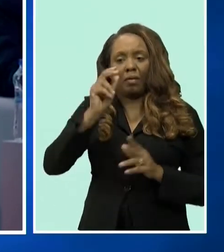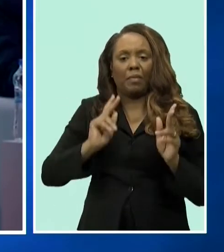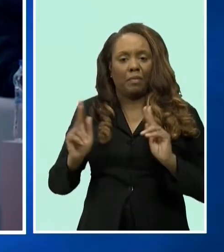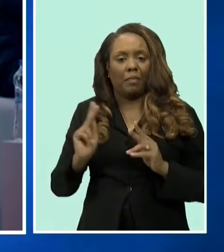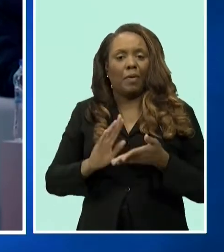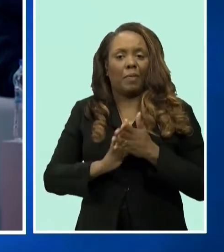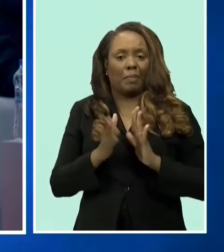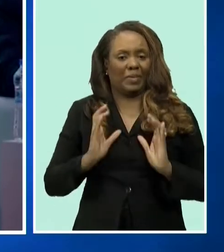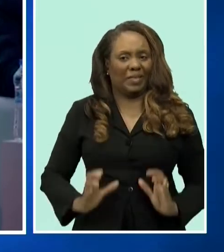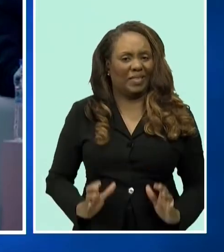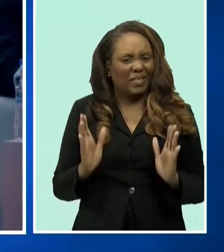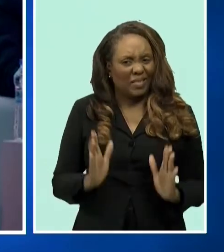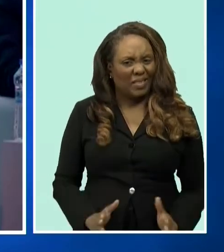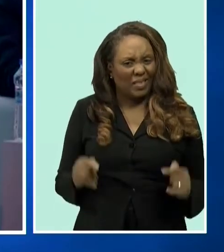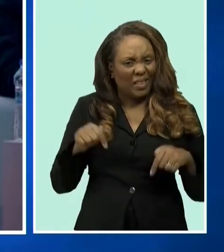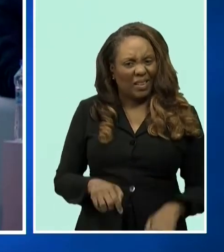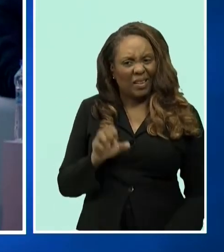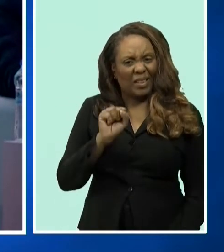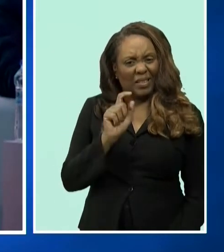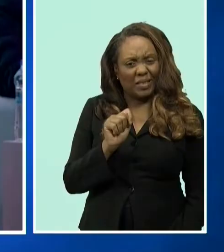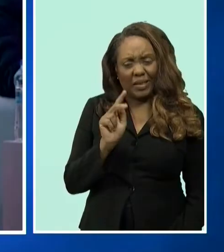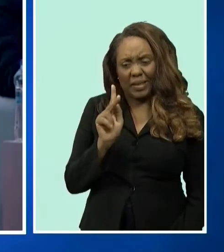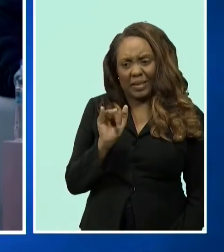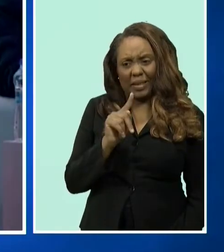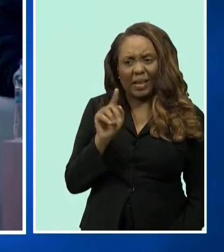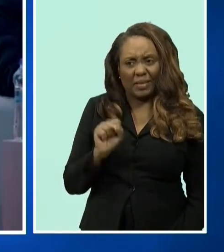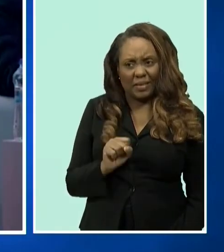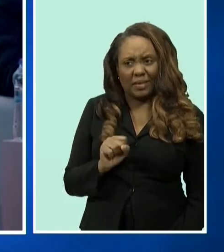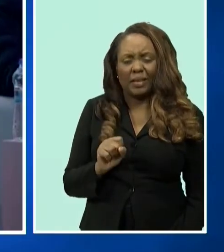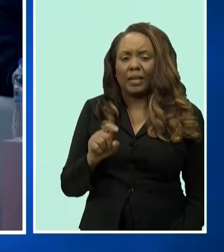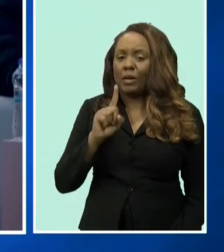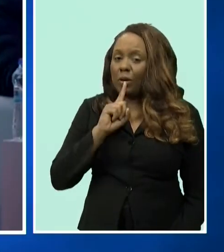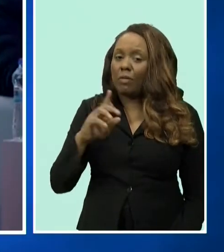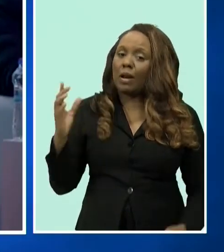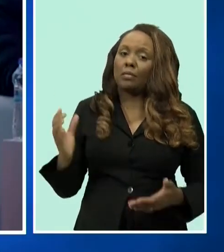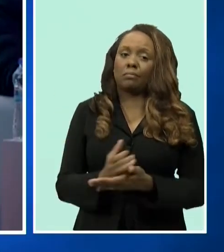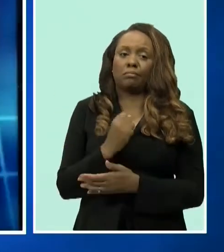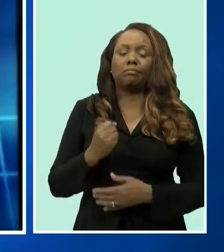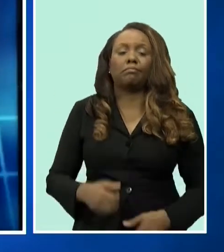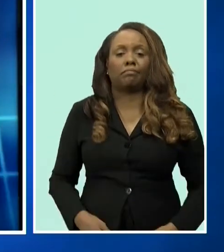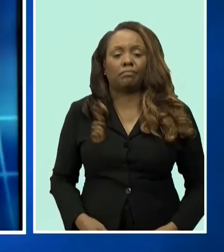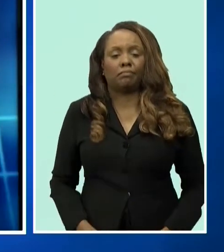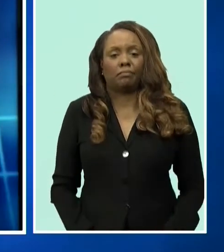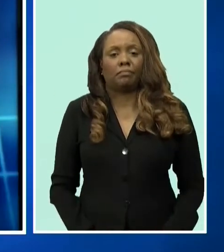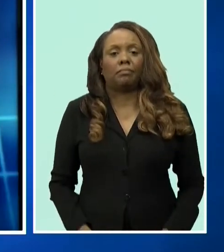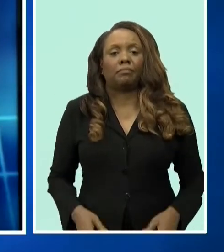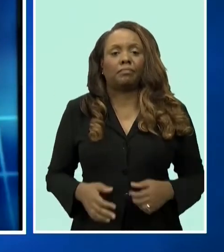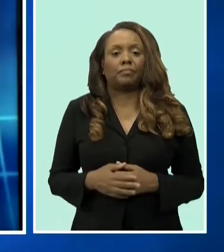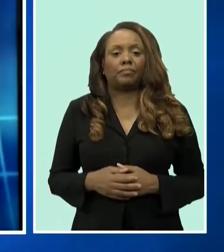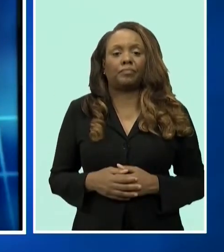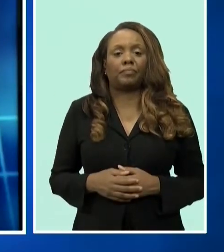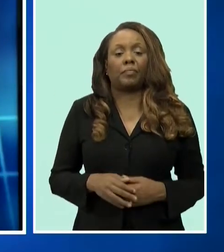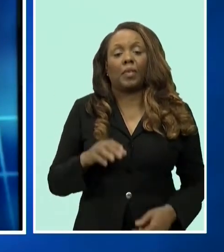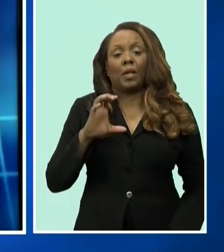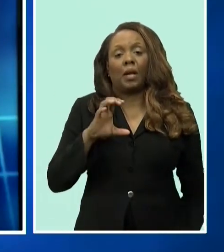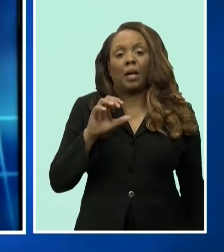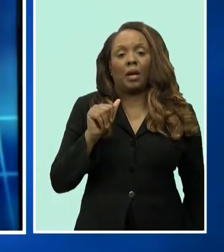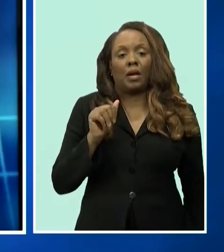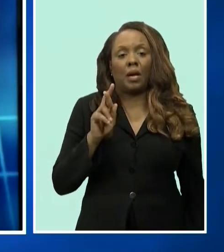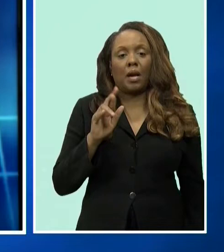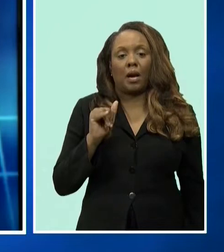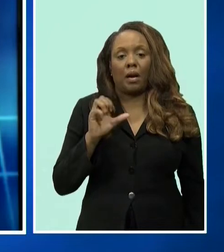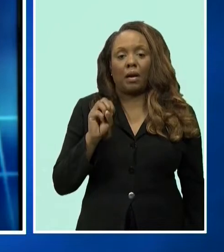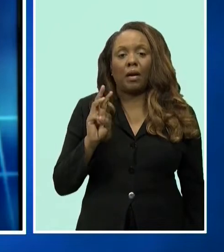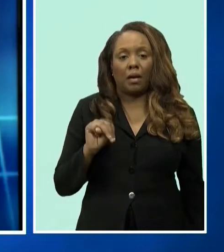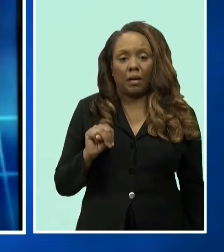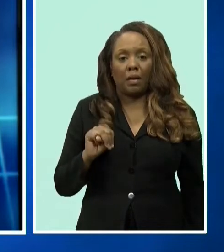that something like this is really going to take off in our country. We're also hearing that Caricom has a partner in the